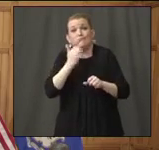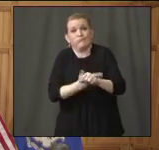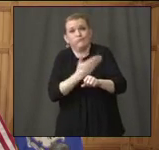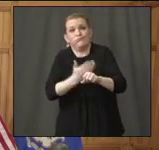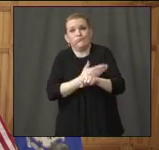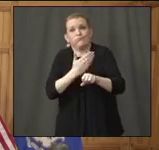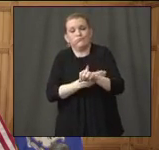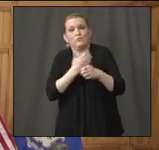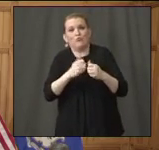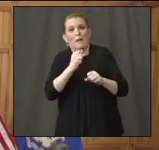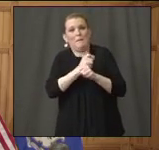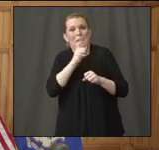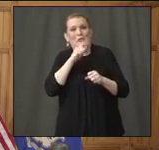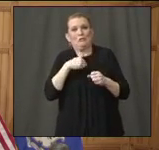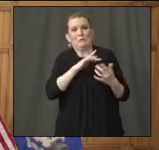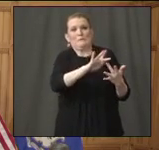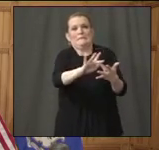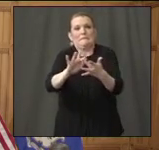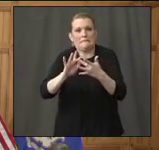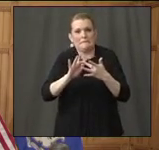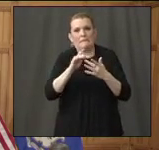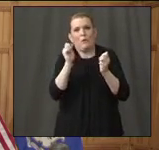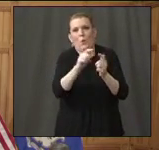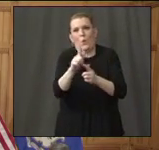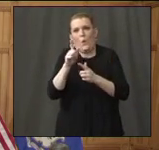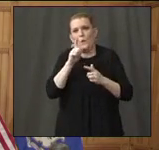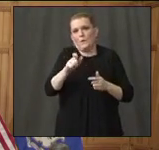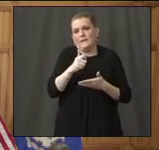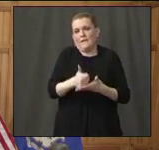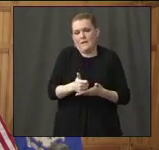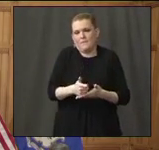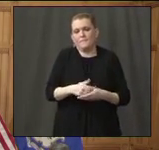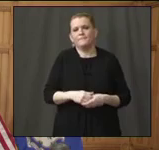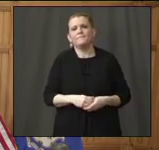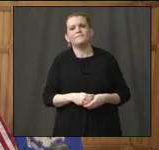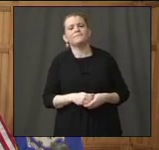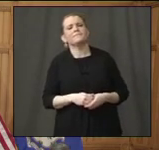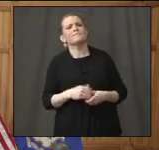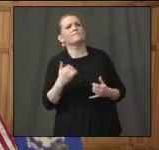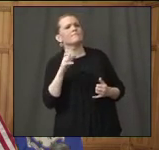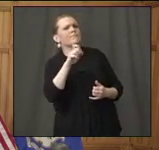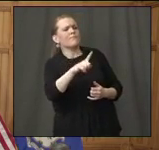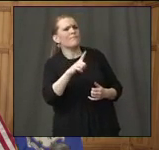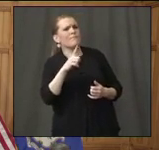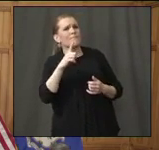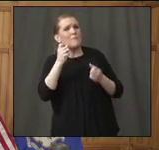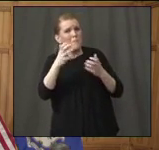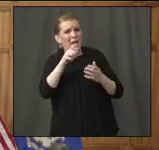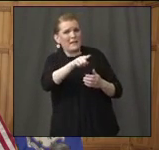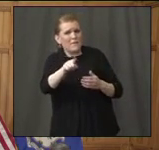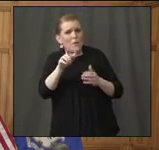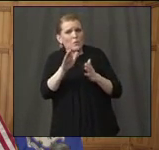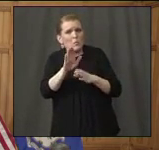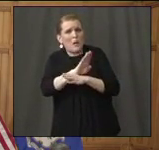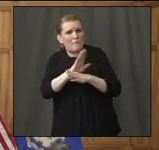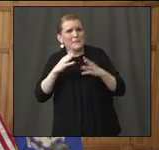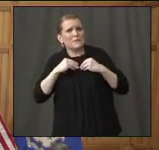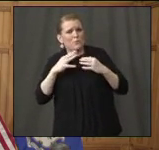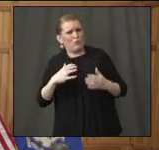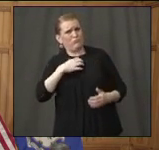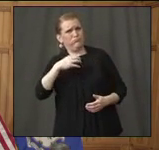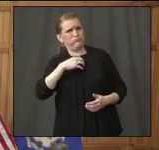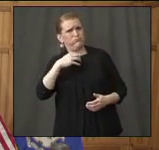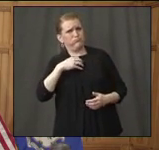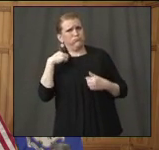these business owners have been complaining or mentioning that they have applied, but they haven't received any